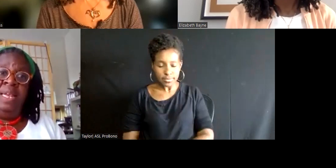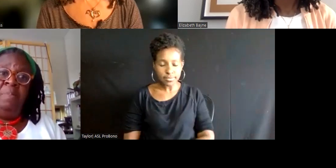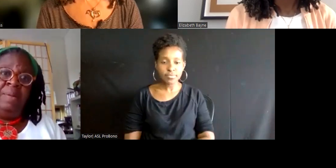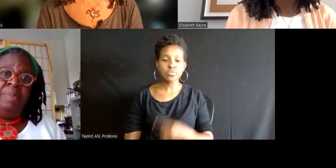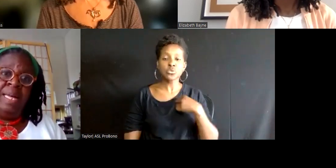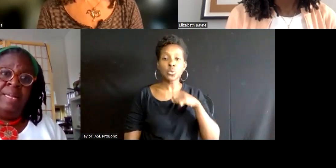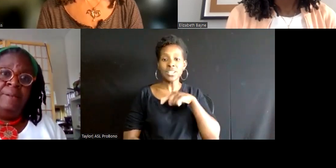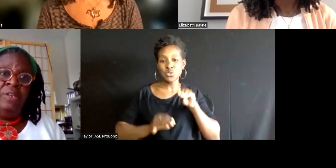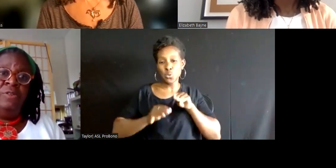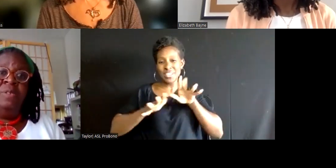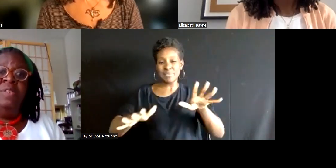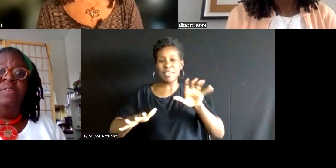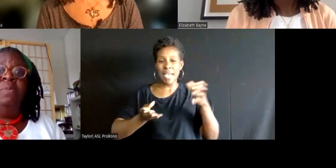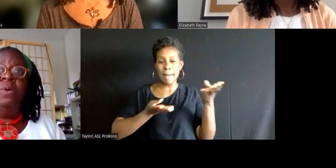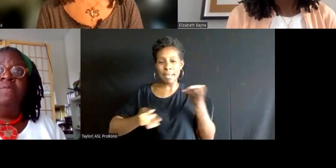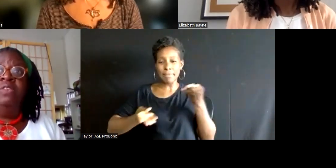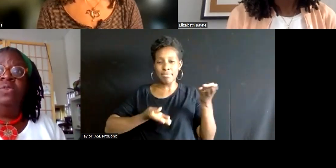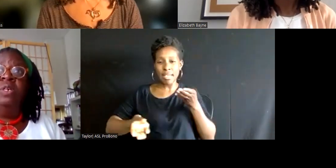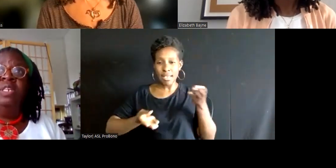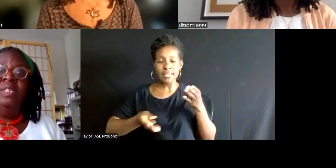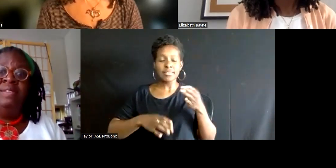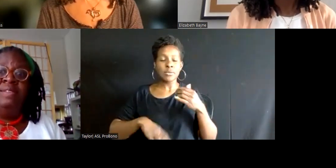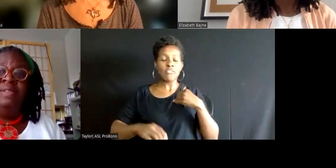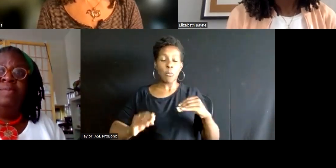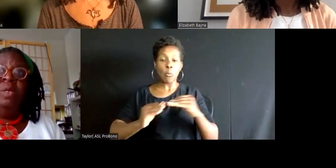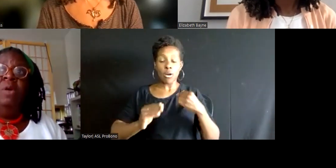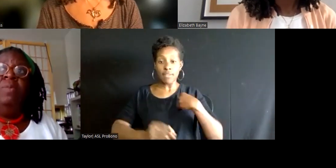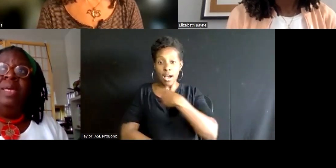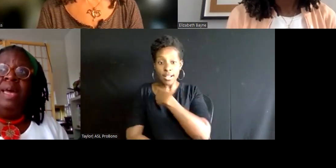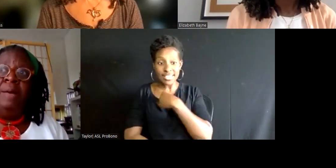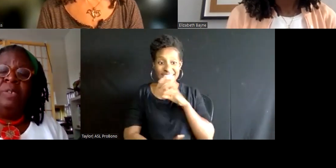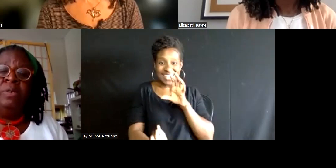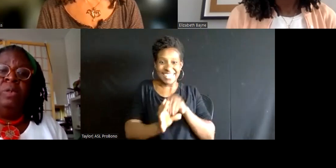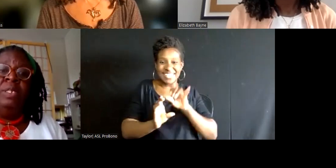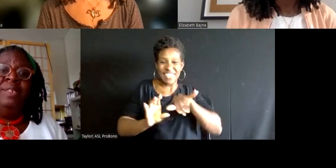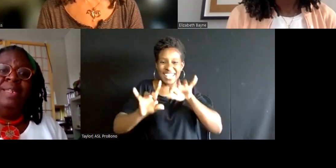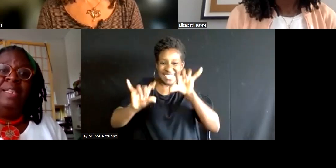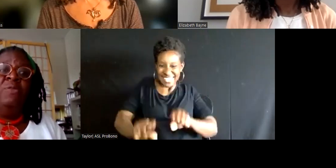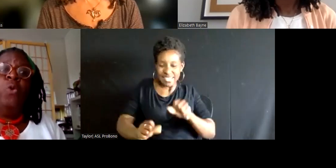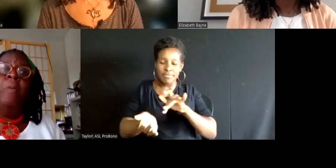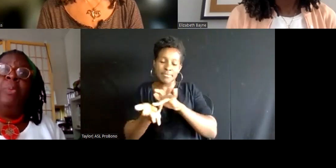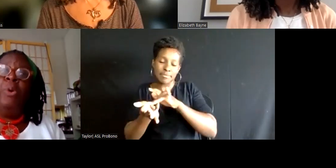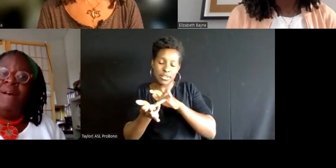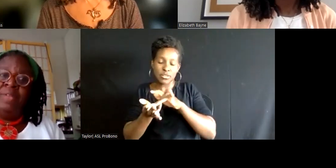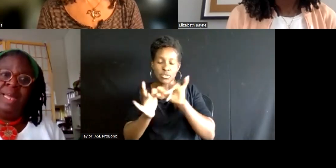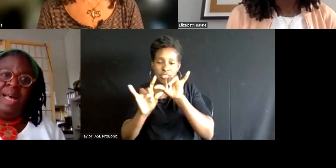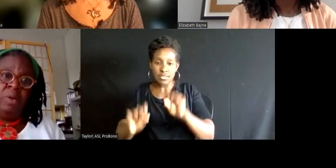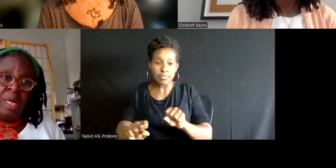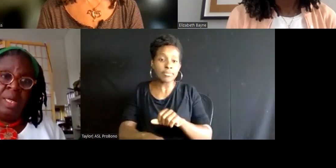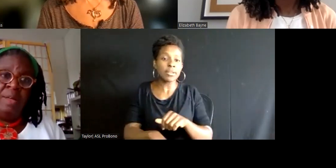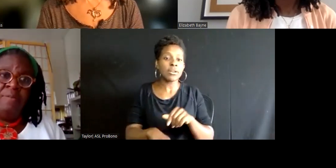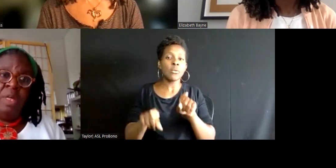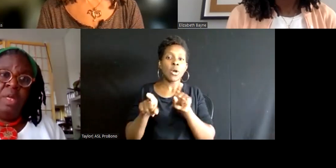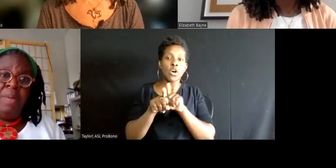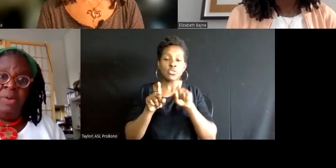to expand that pipeline in terms of getting more of us who are into that system. We absolutely need to take the for-profit